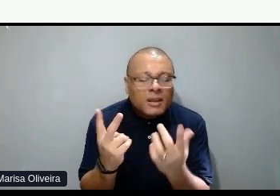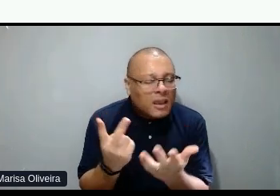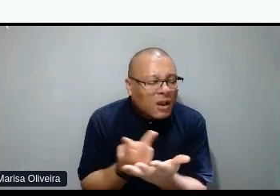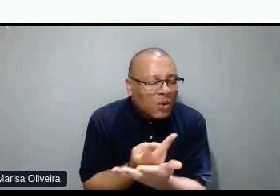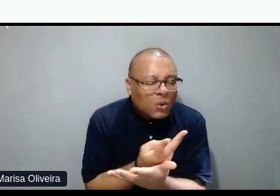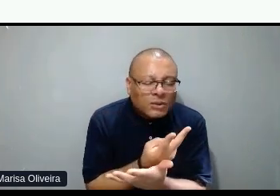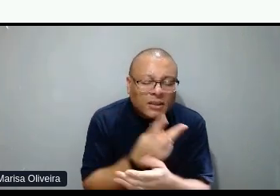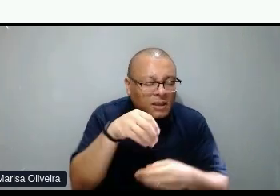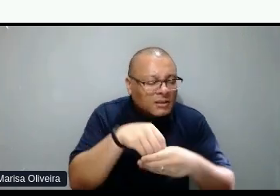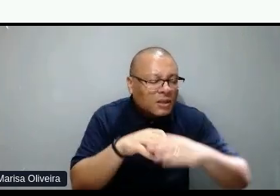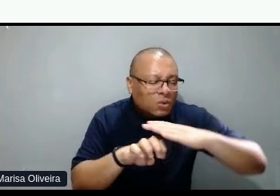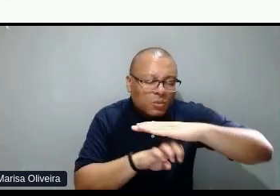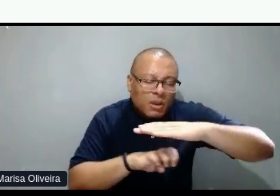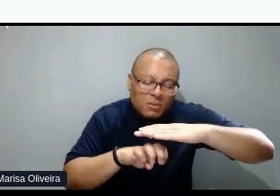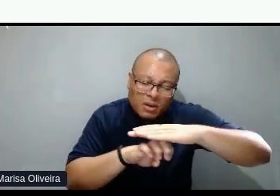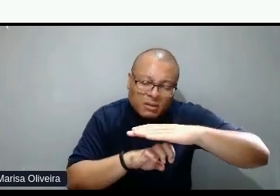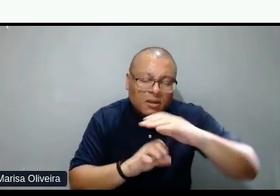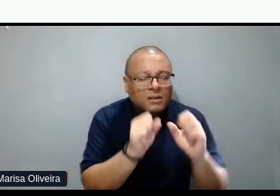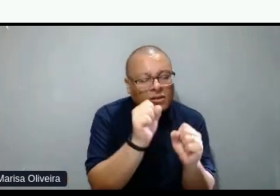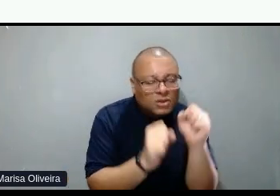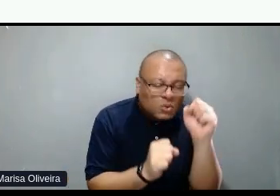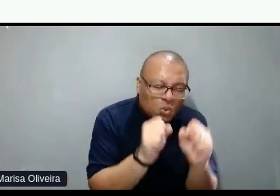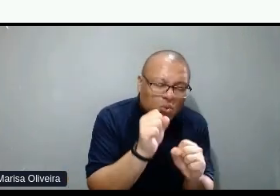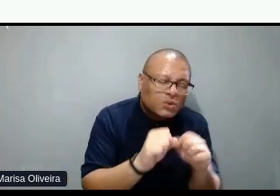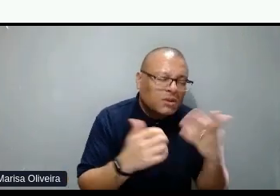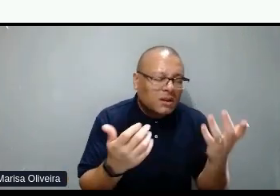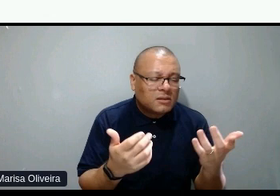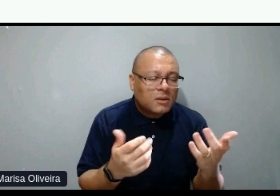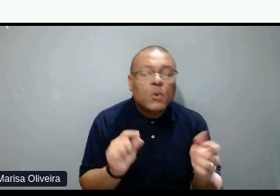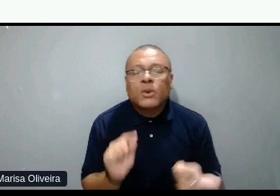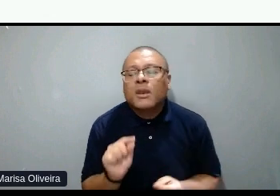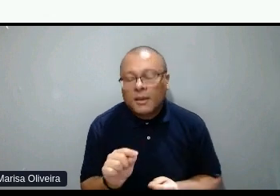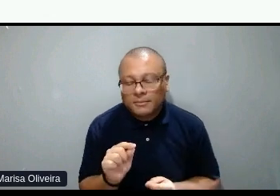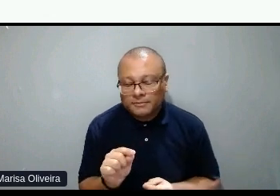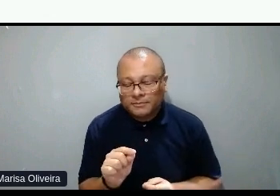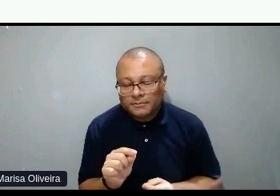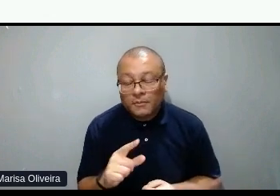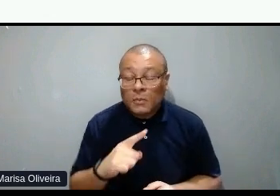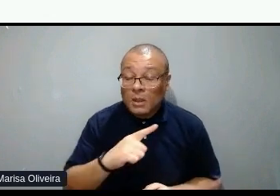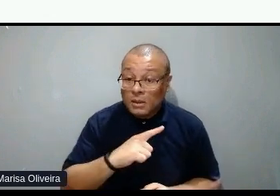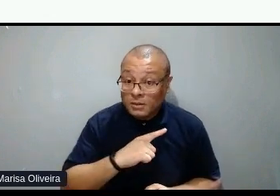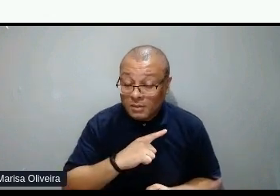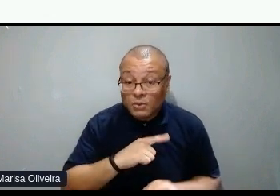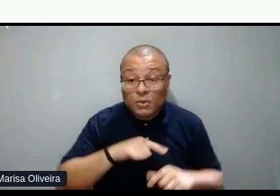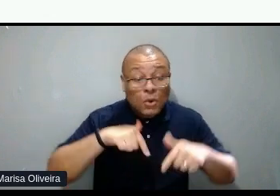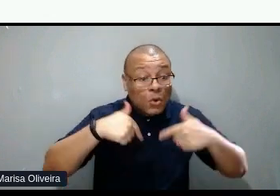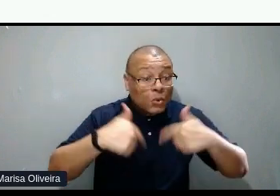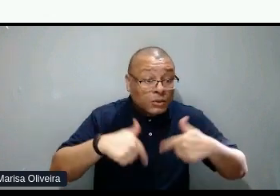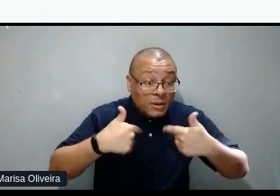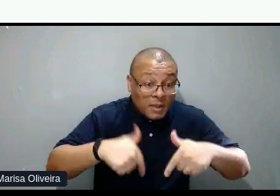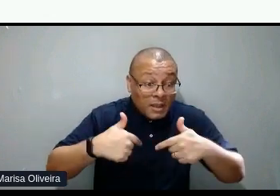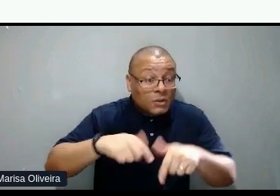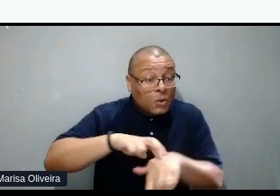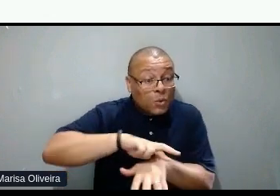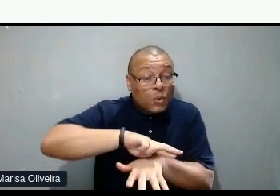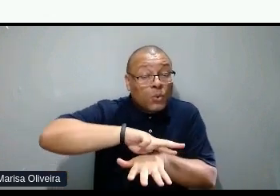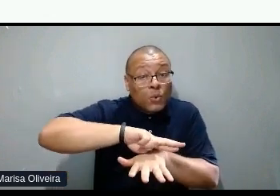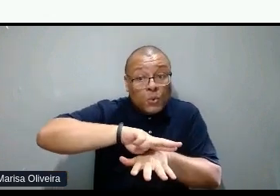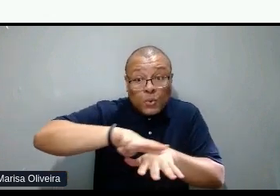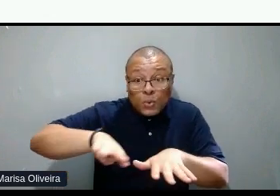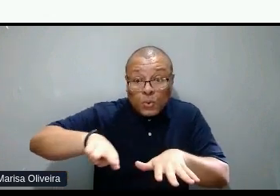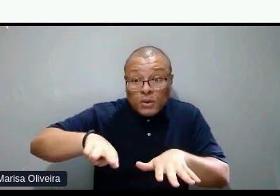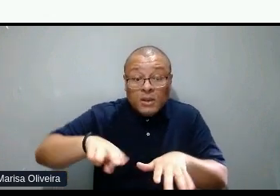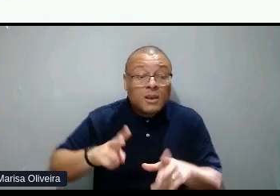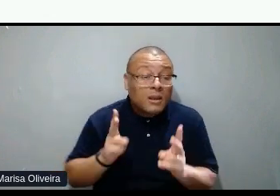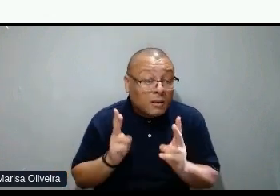our organizations and in our industry is that we have been working towards diverse. But what we've also